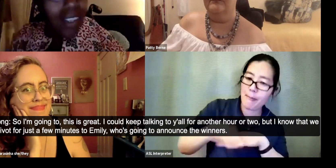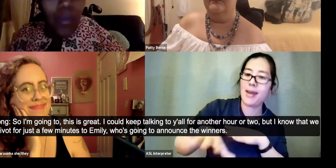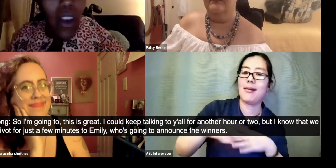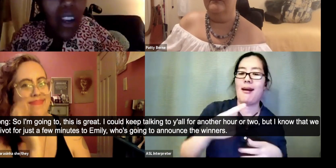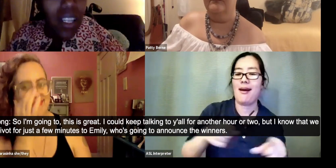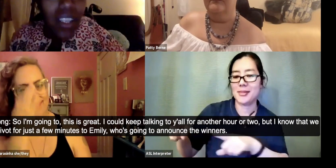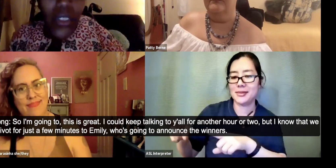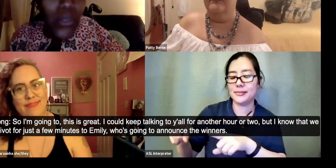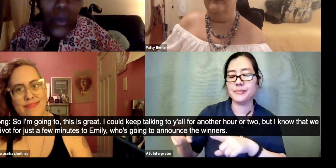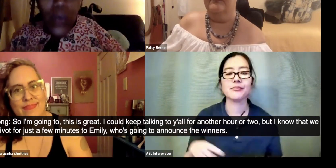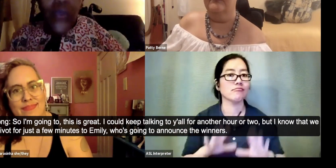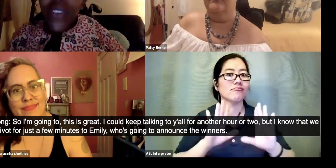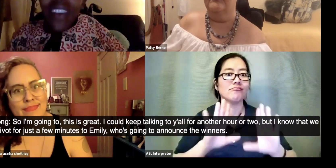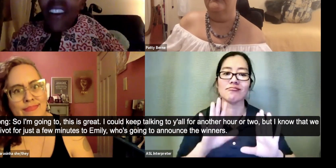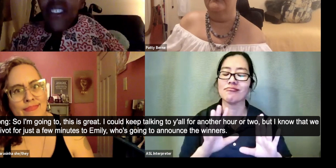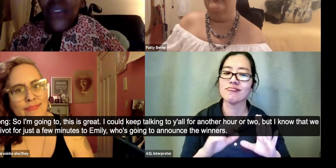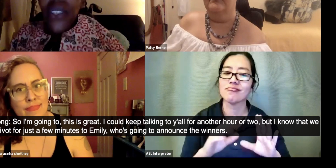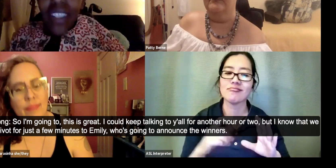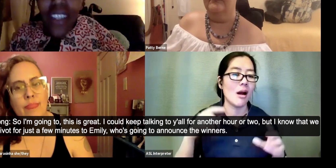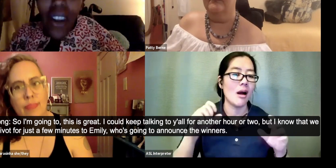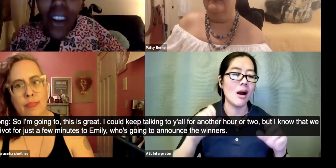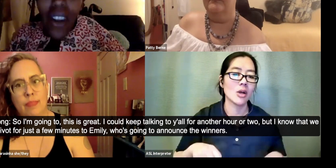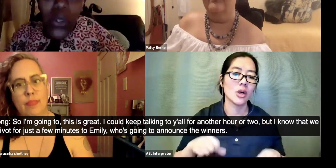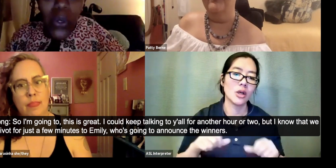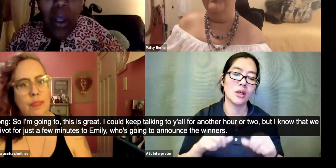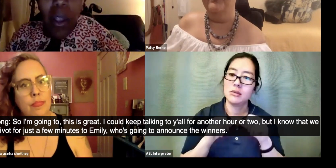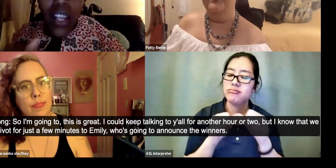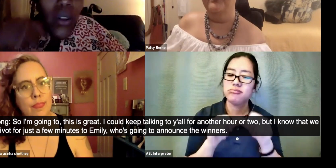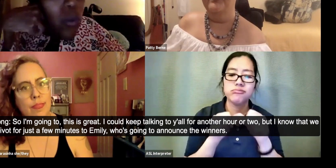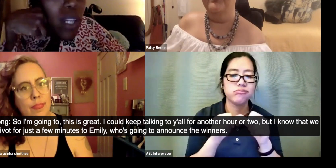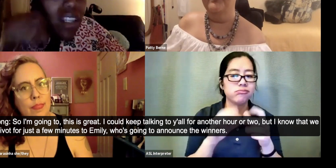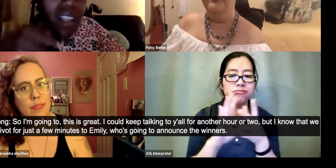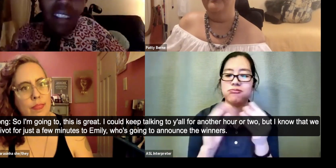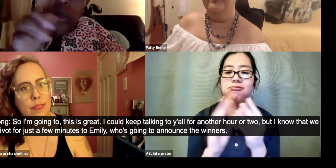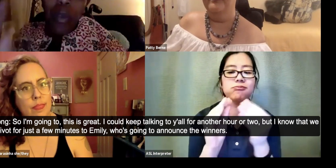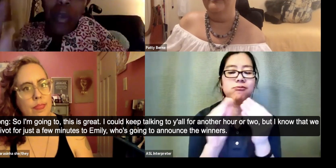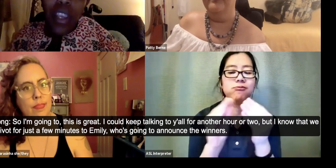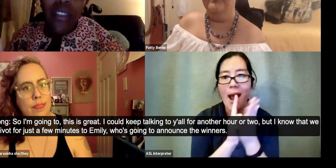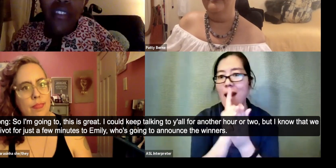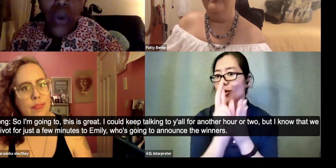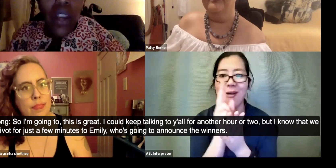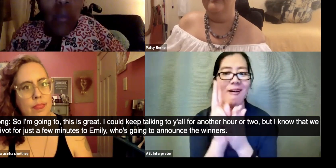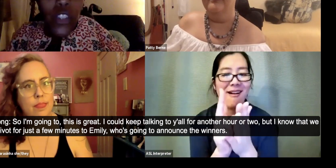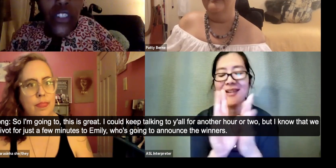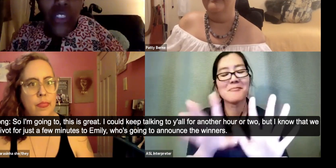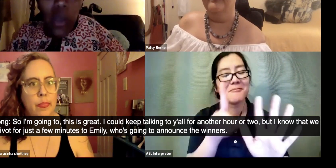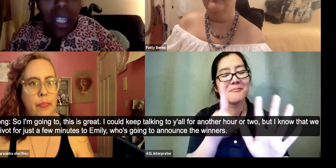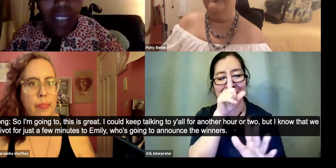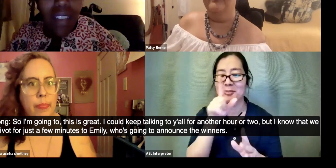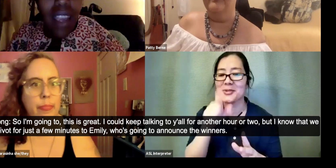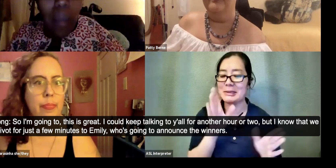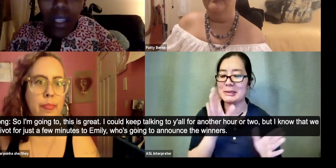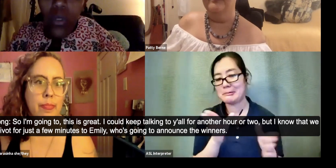could keep talking to y'all for another hour or two, but I know that we need to pivot for just a few